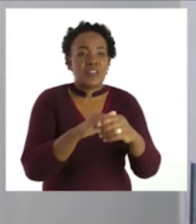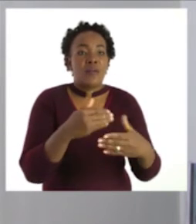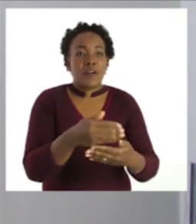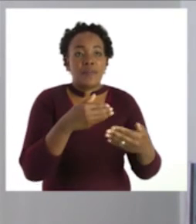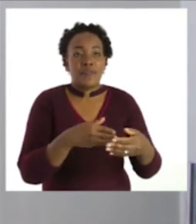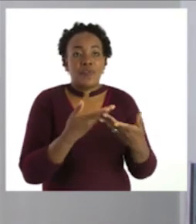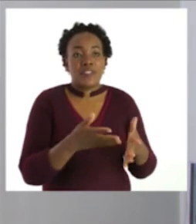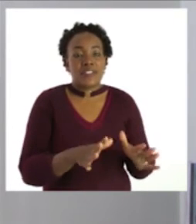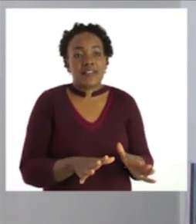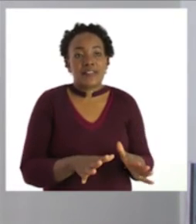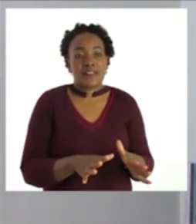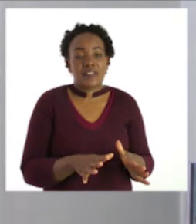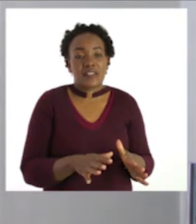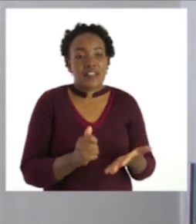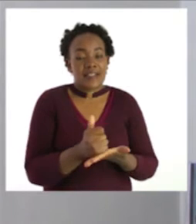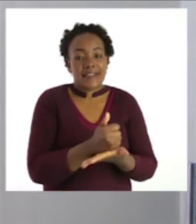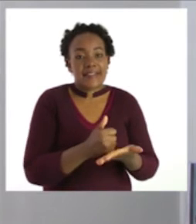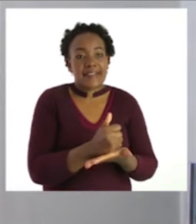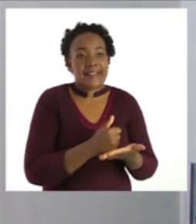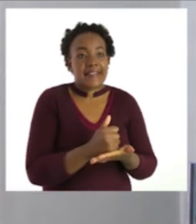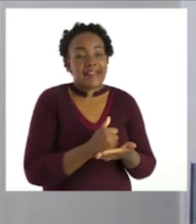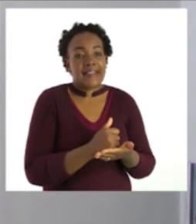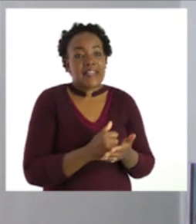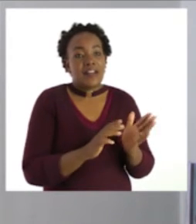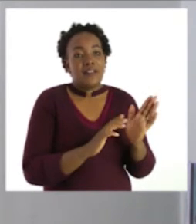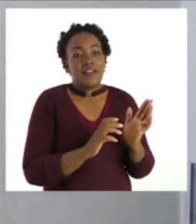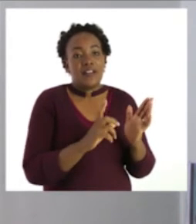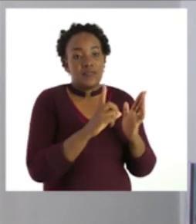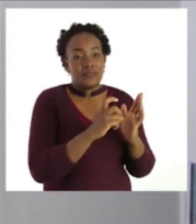begin, let us sanitize our hands.